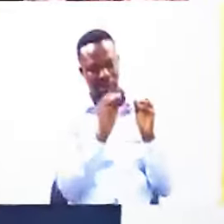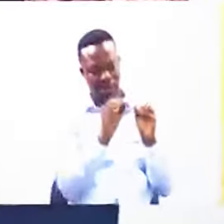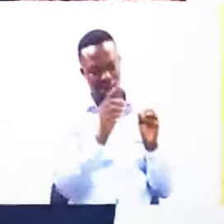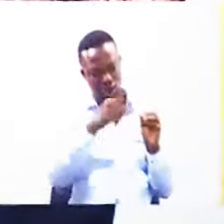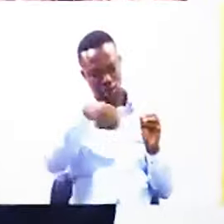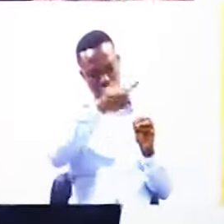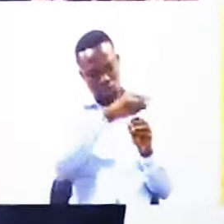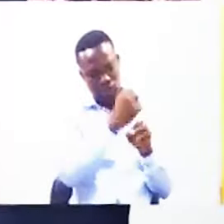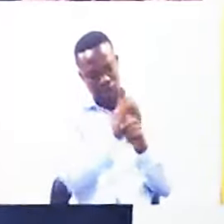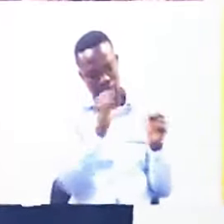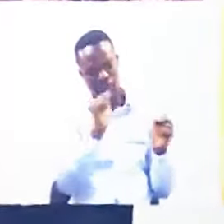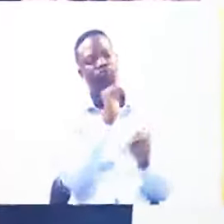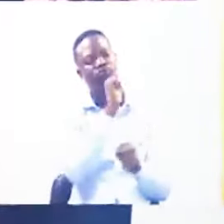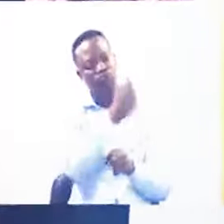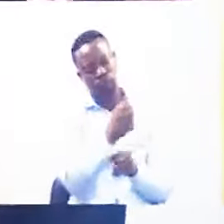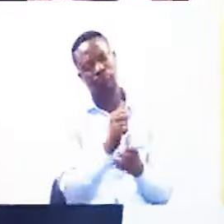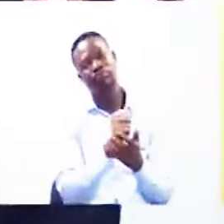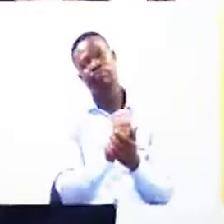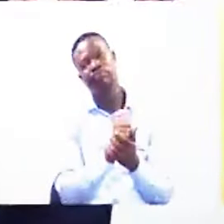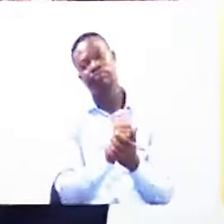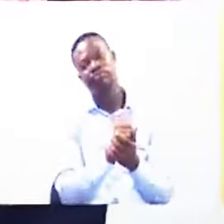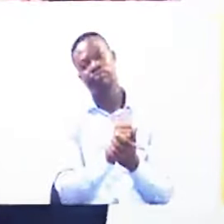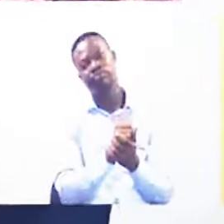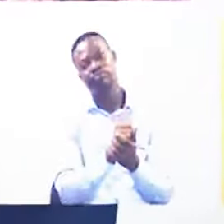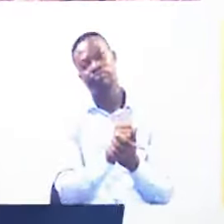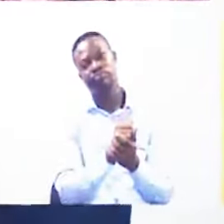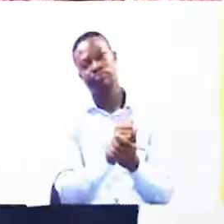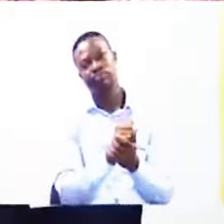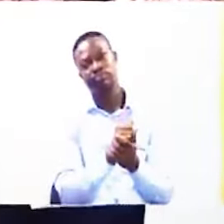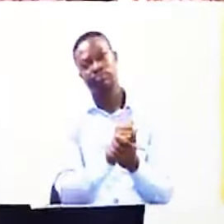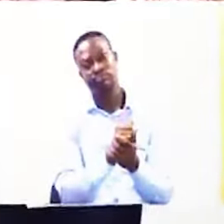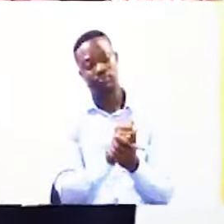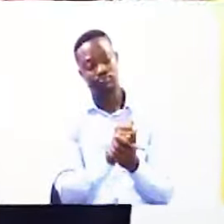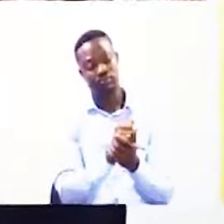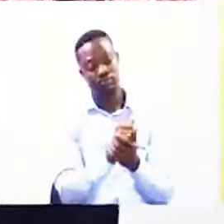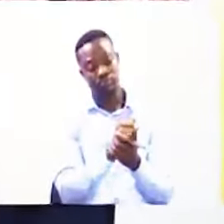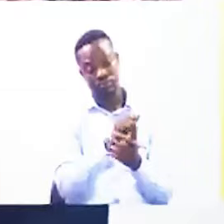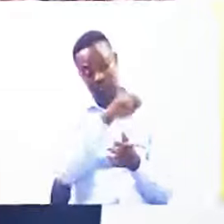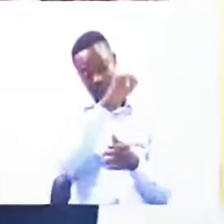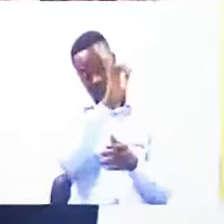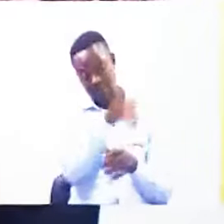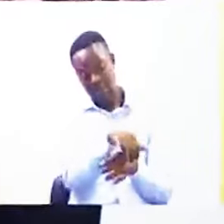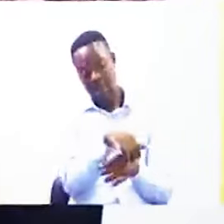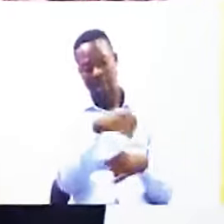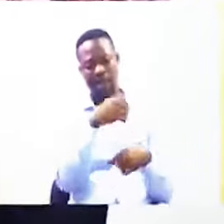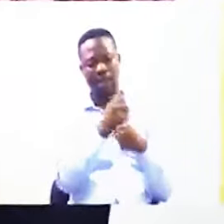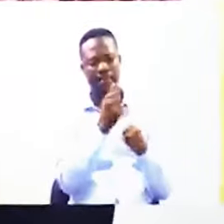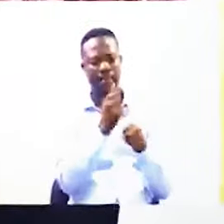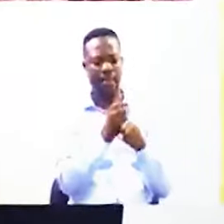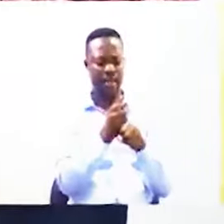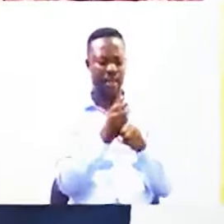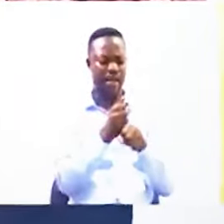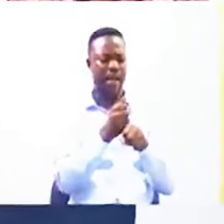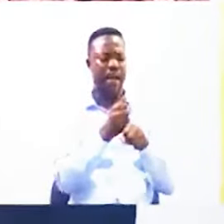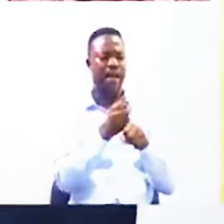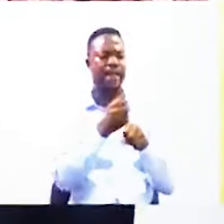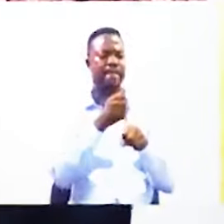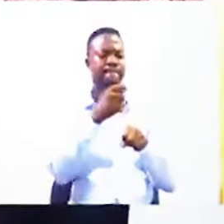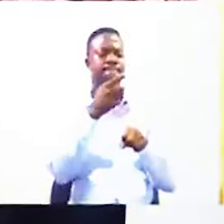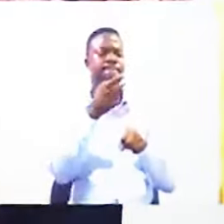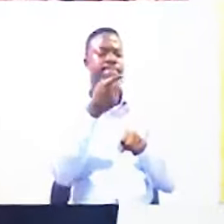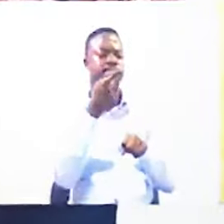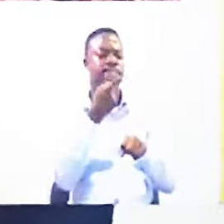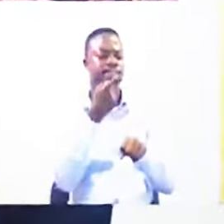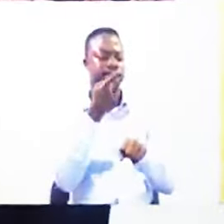Mosi, a man, you know, Tianoa, moon to me, Yanqua. This brought Paul and Barnabas into sharp dispute